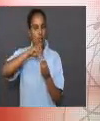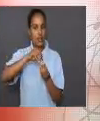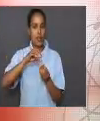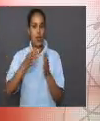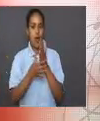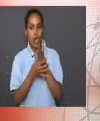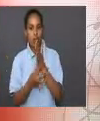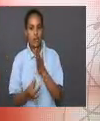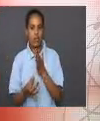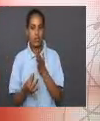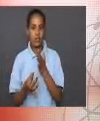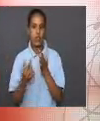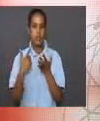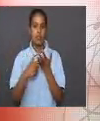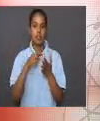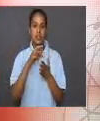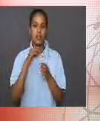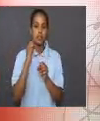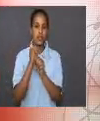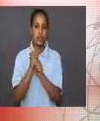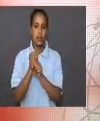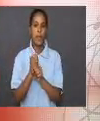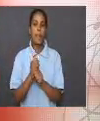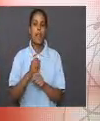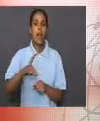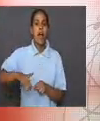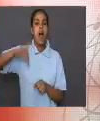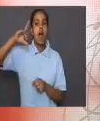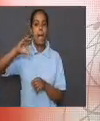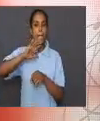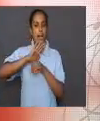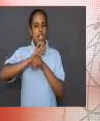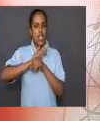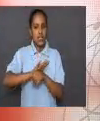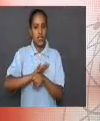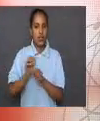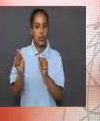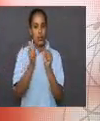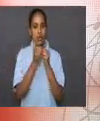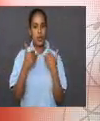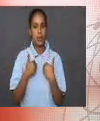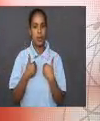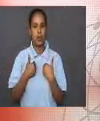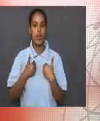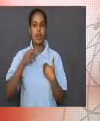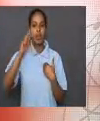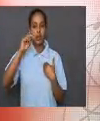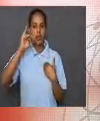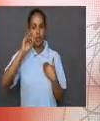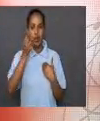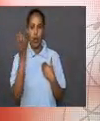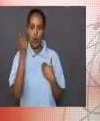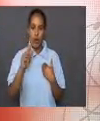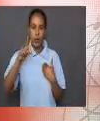oils. This is done at high pressure with the presence of a nickel